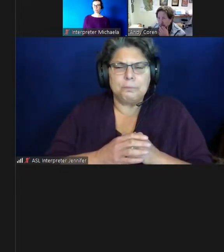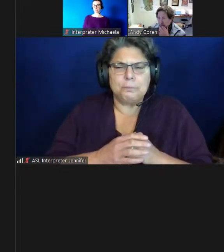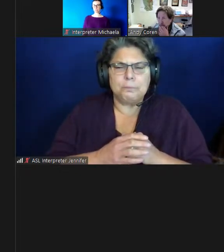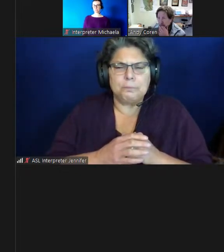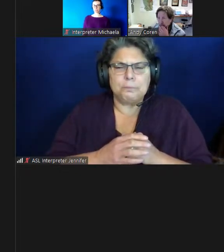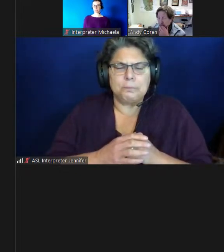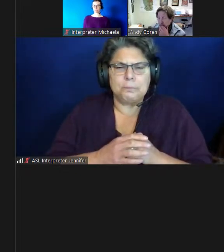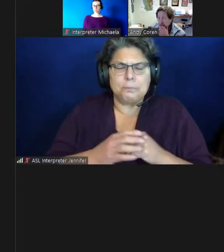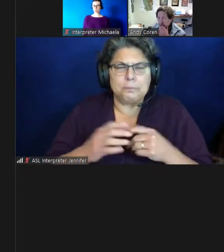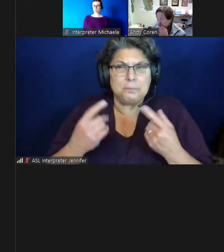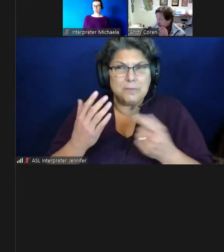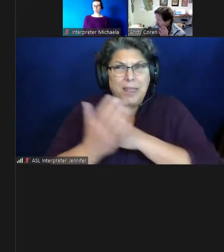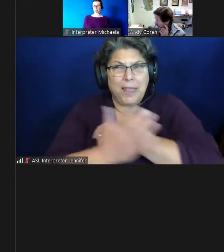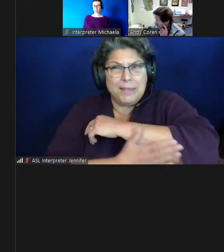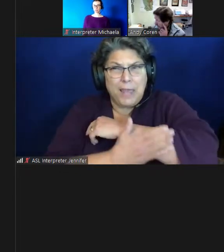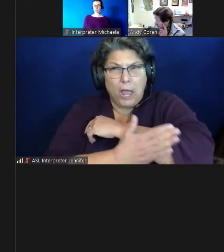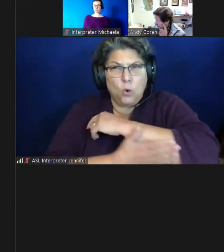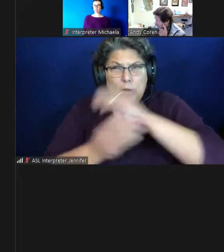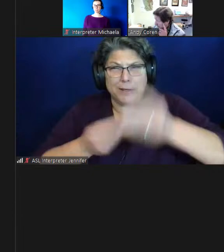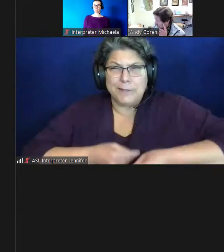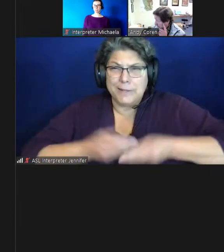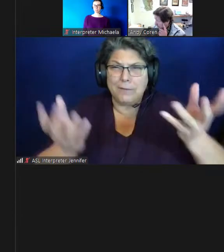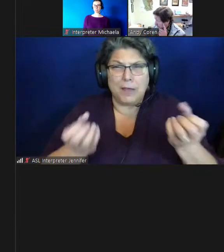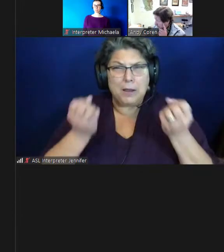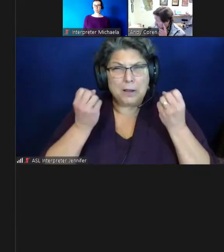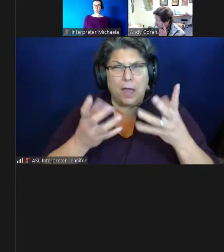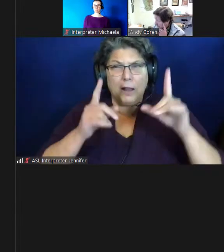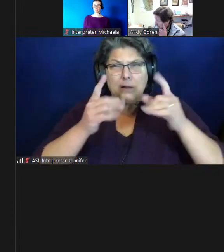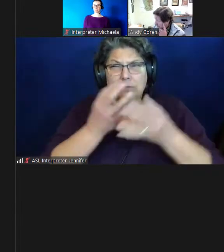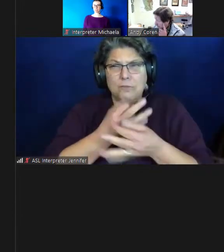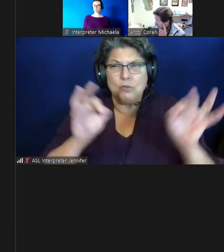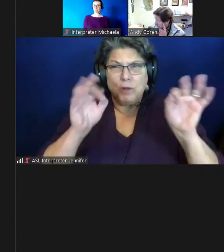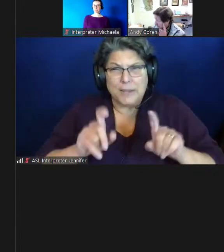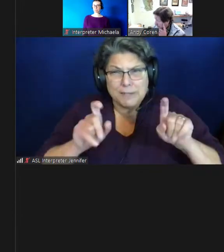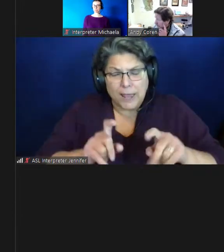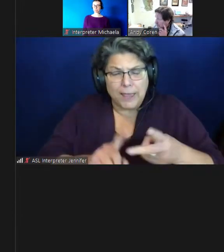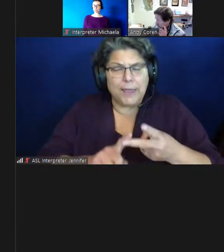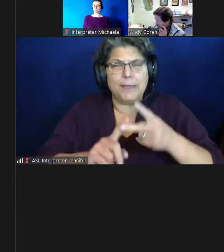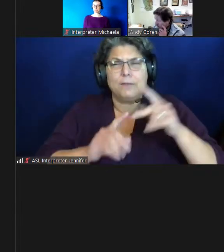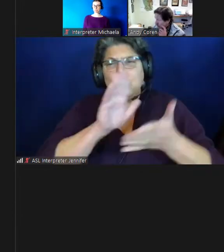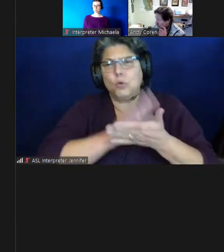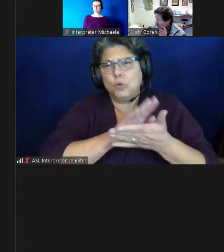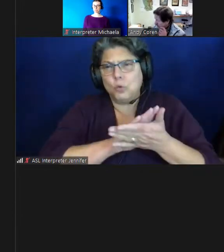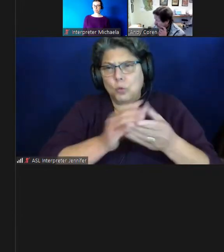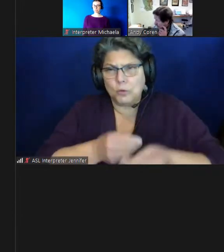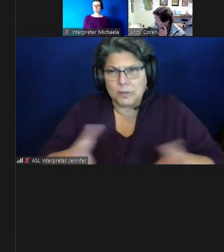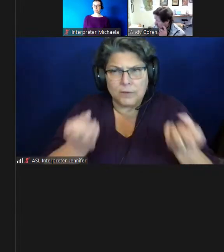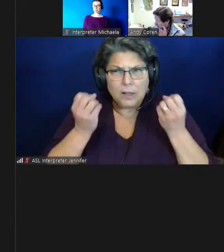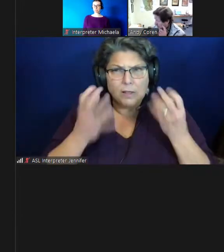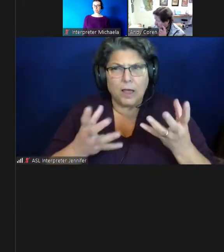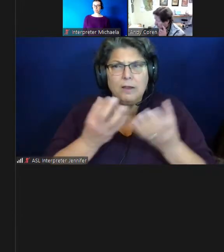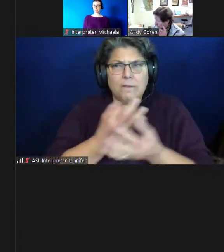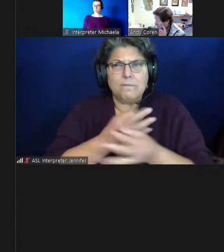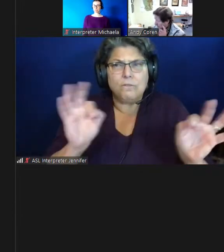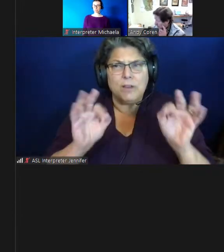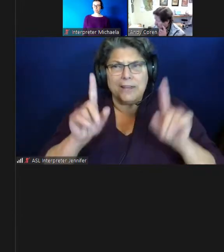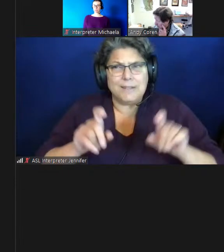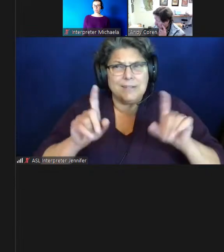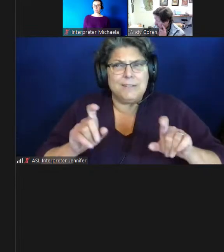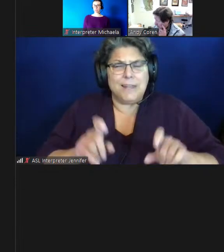The county gave out a bunch of free tests and the schools have given out a bunch of free tests, but there has just